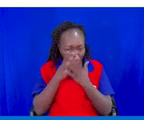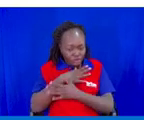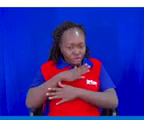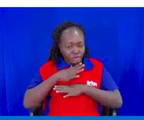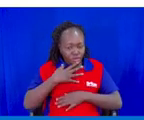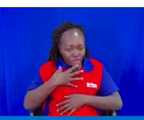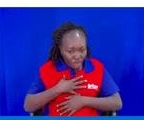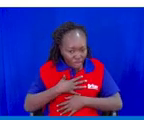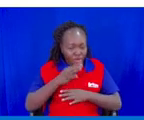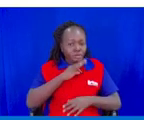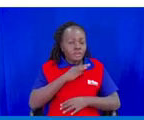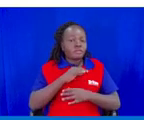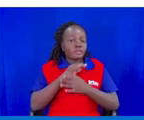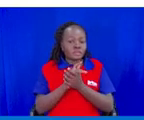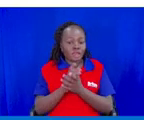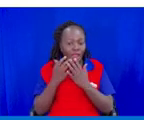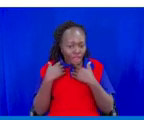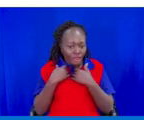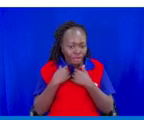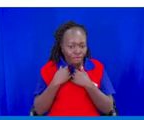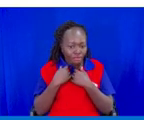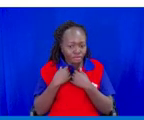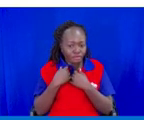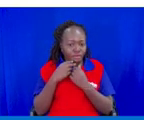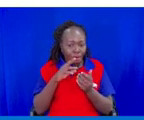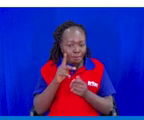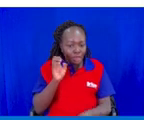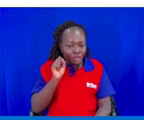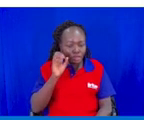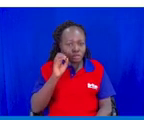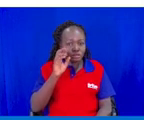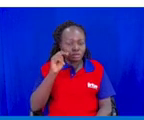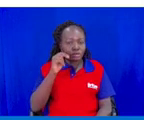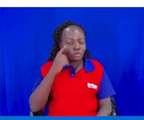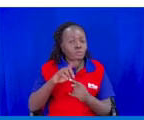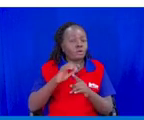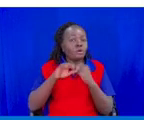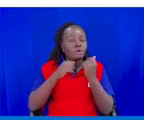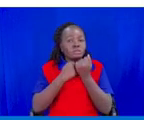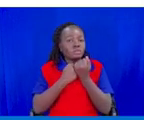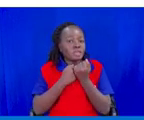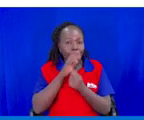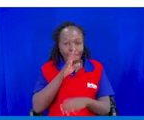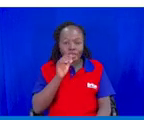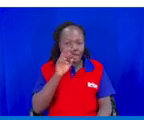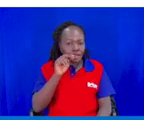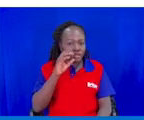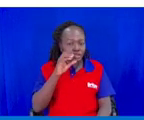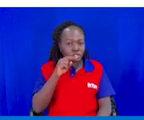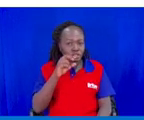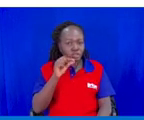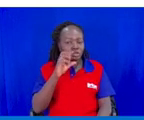defined contribution, pension funds, or provident funds, from all manner of sponsors, be they NGOs,